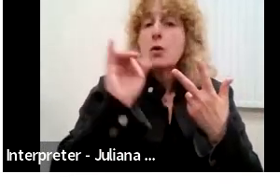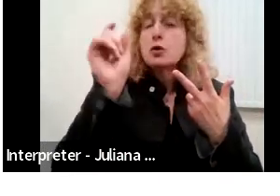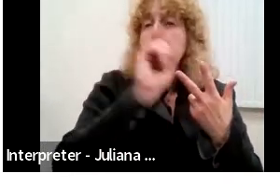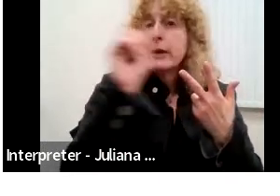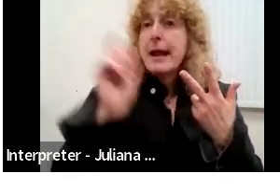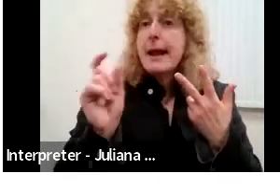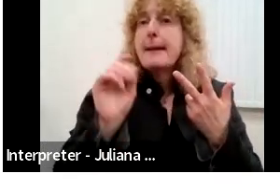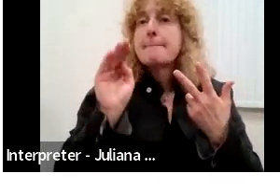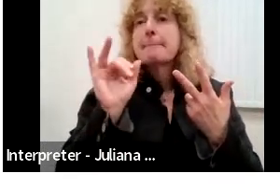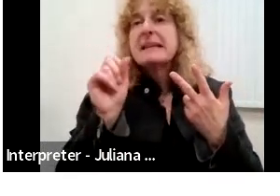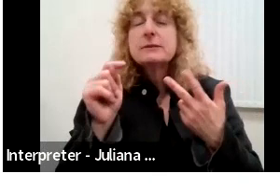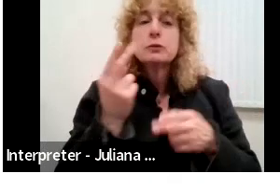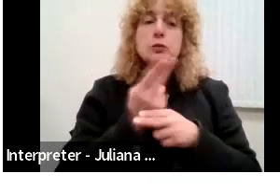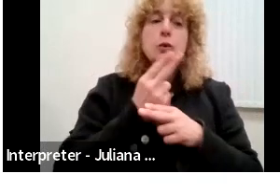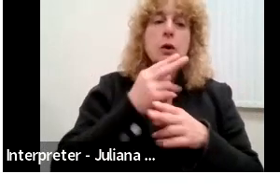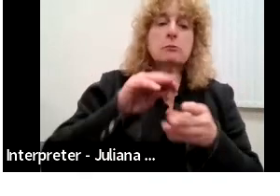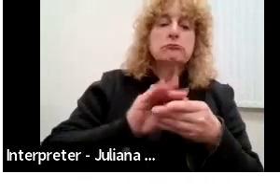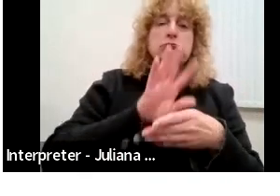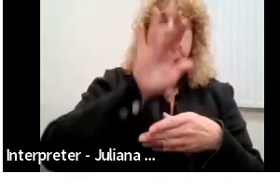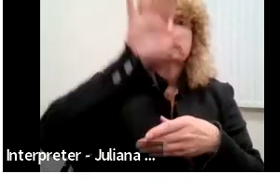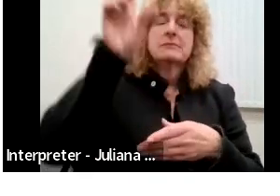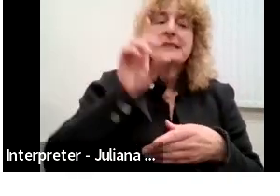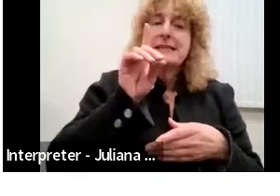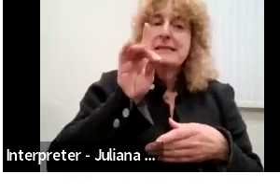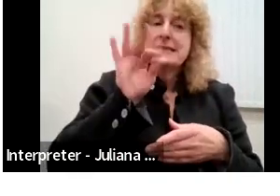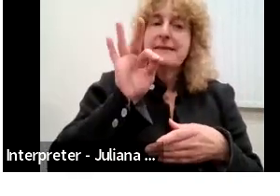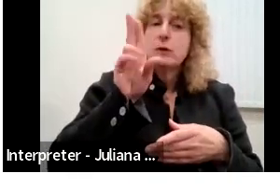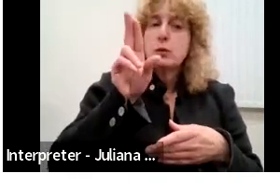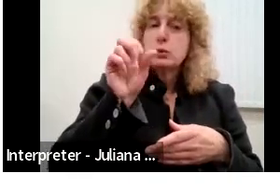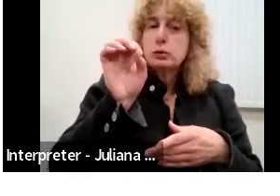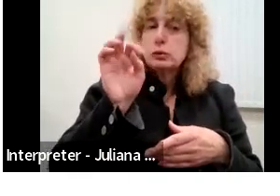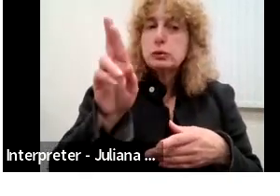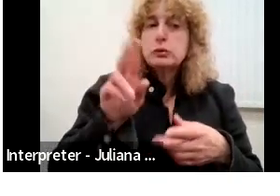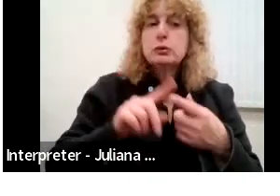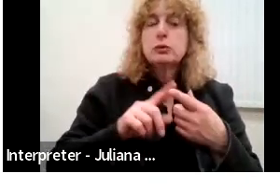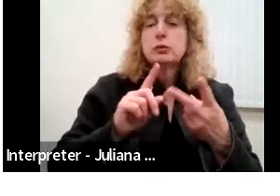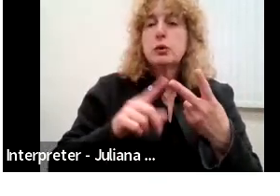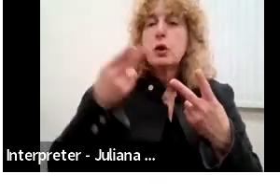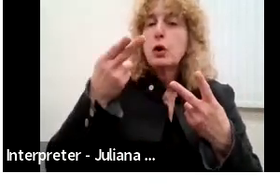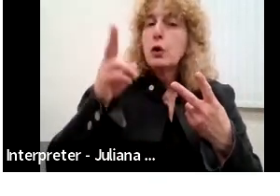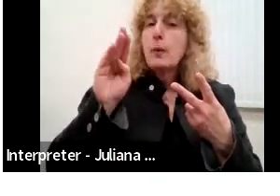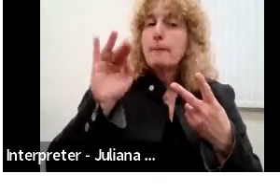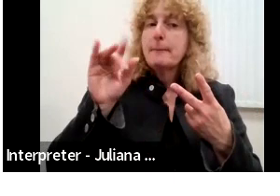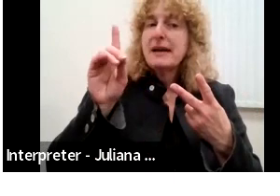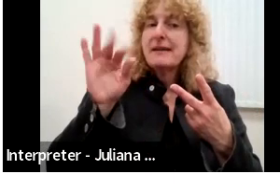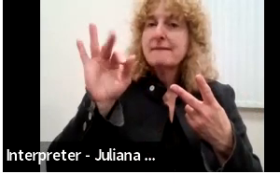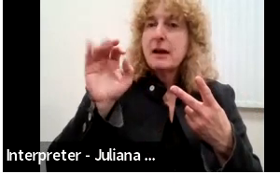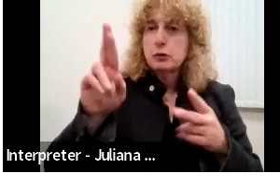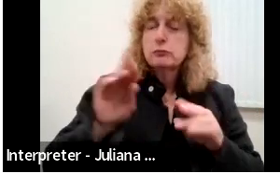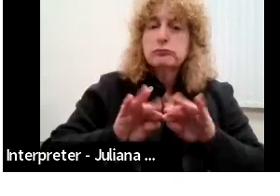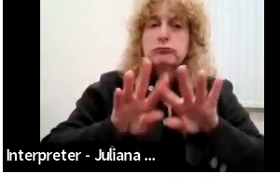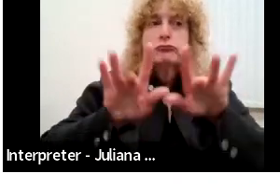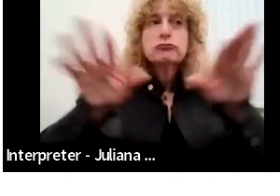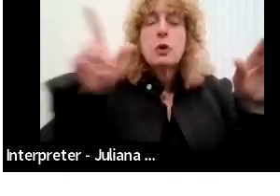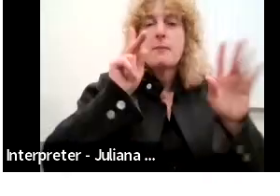and using like diffusers and humidifiers for those that are sensitive to smells. So that can